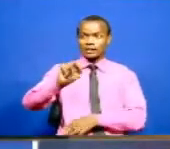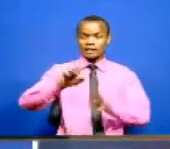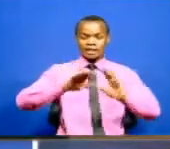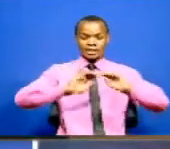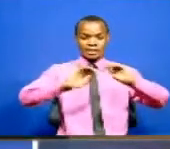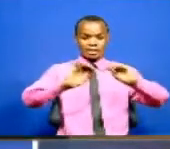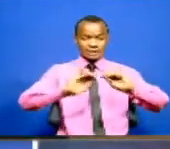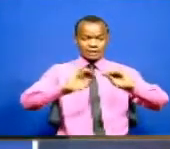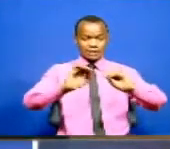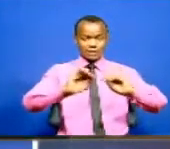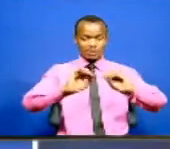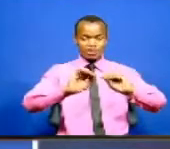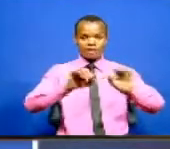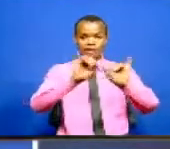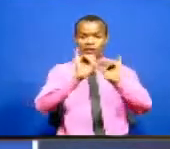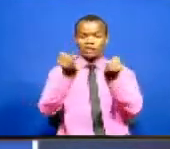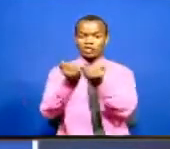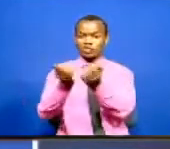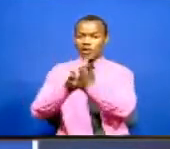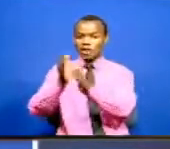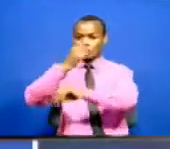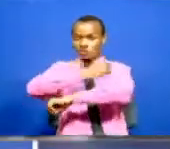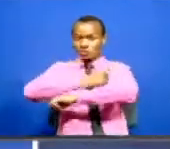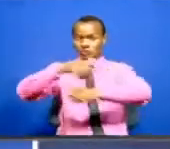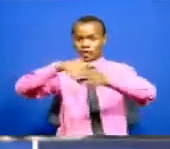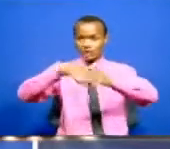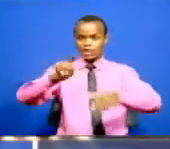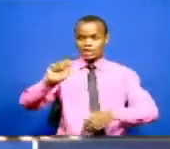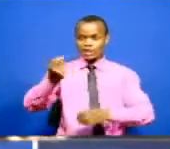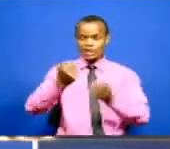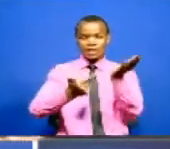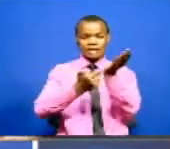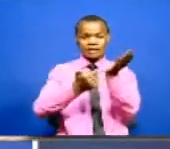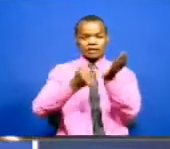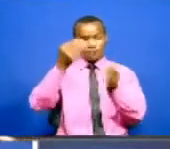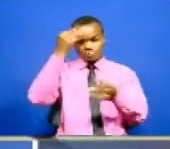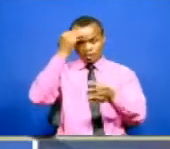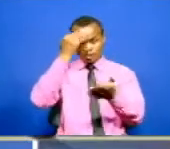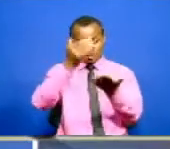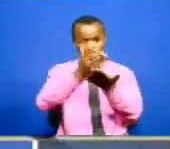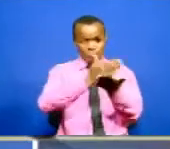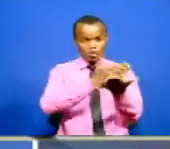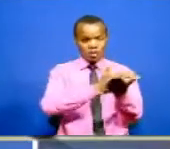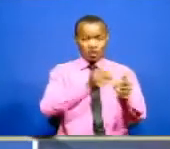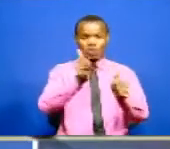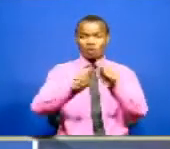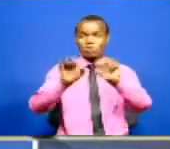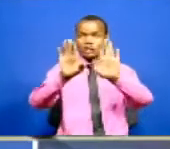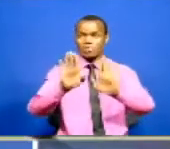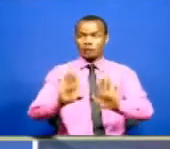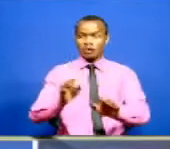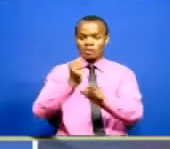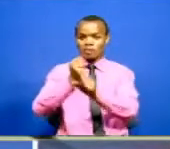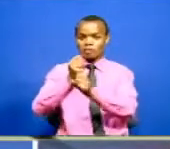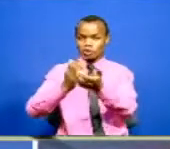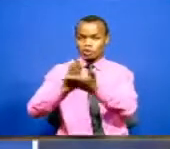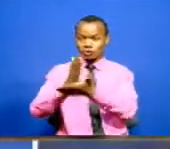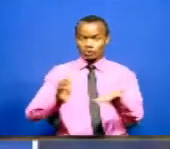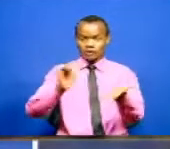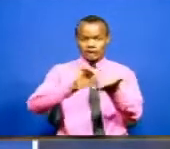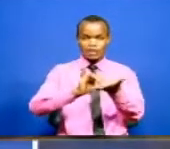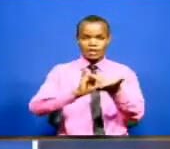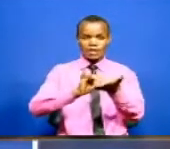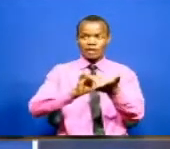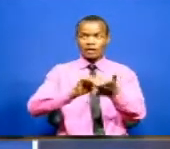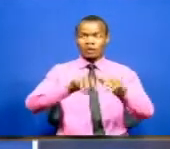learning institutions in Kenya. The digital literacy program is backed as being critical in delivering 21st century skills